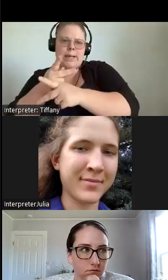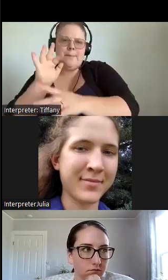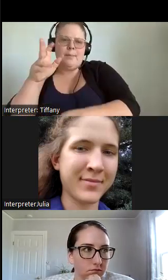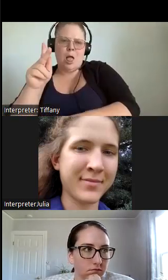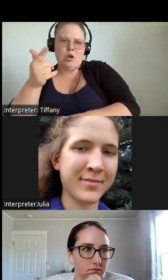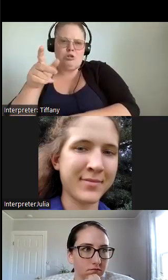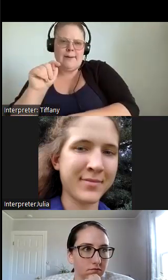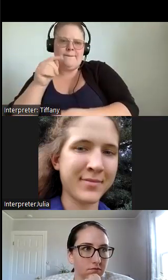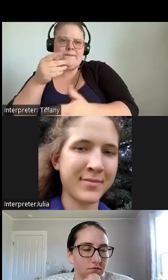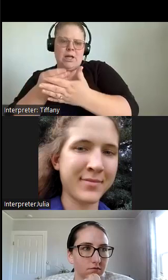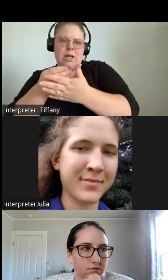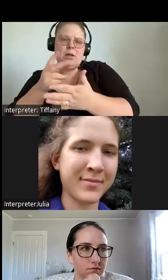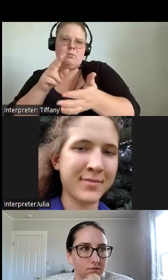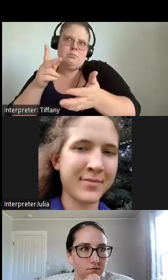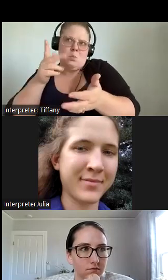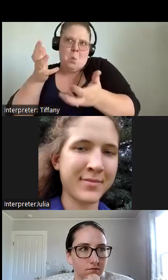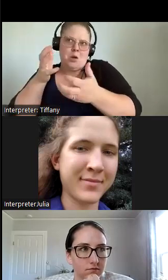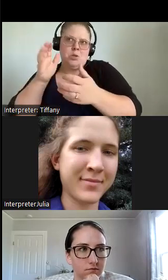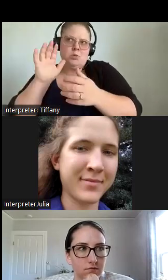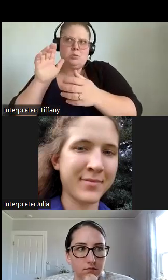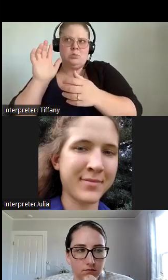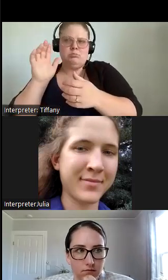meet those federally required